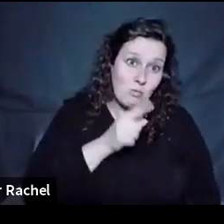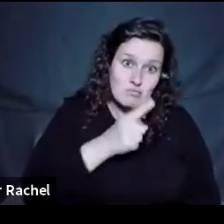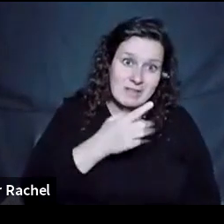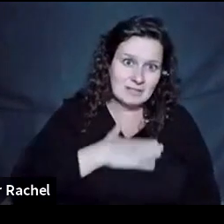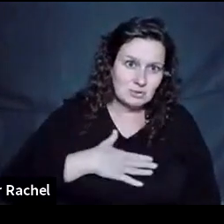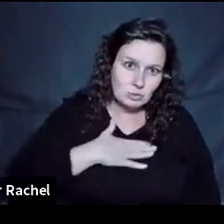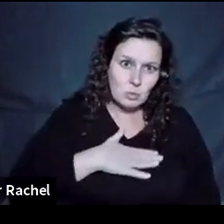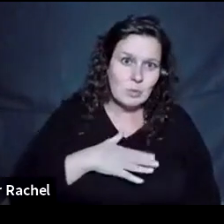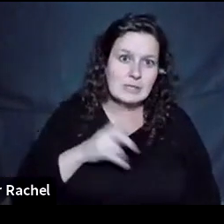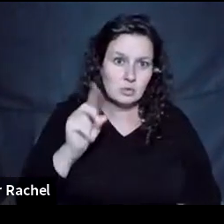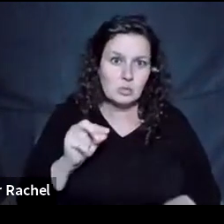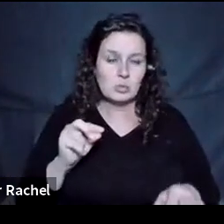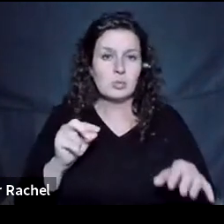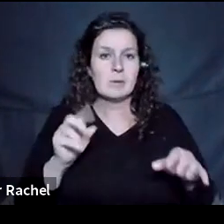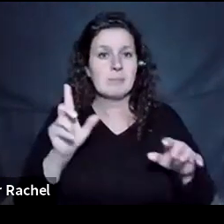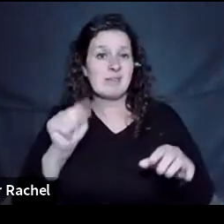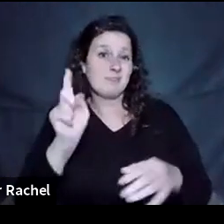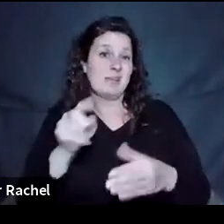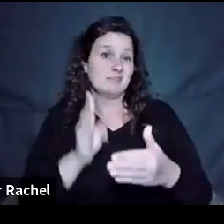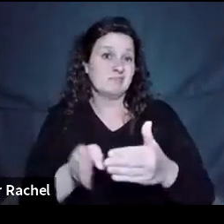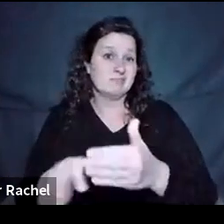enjoy doing, but they have to get done.